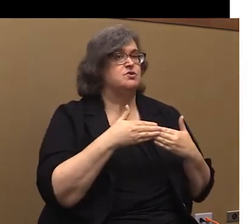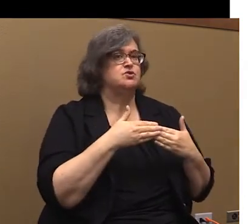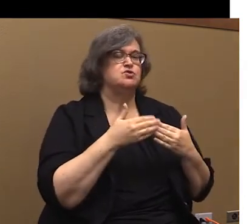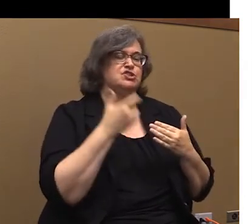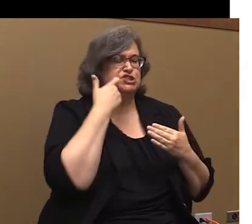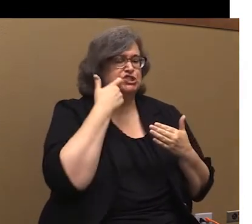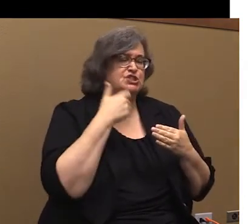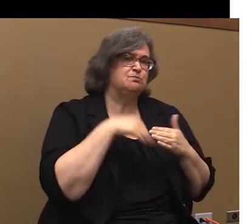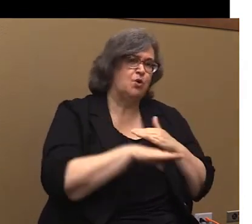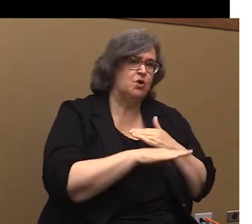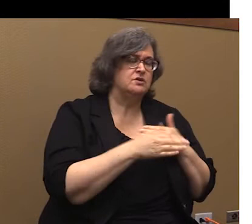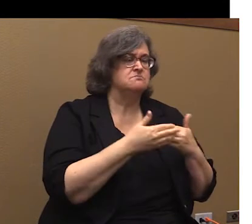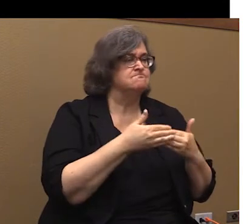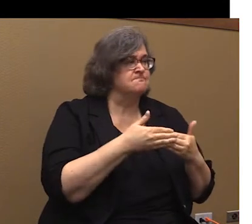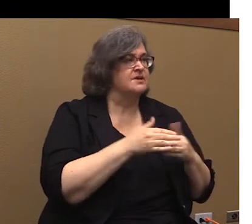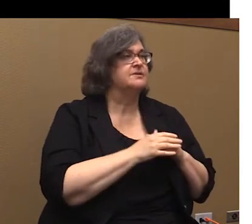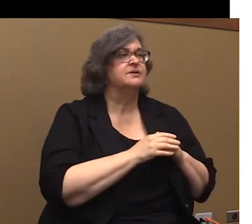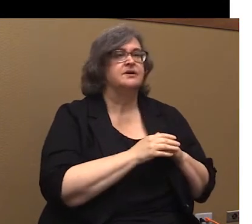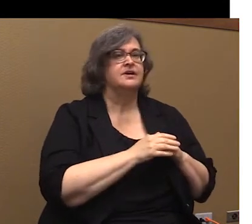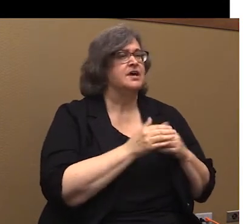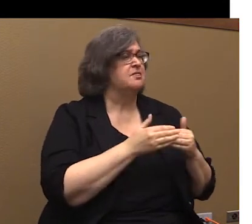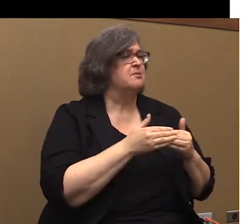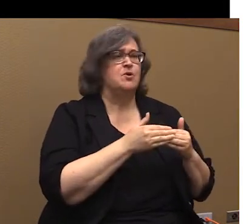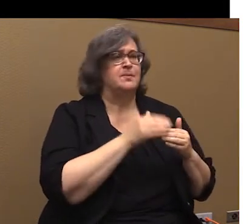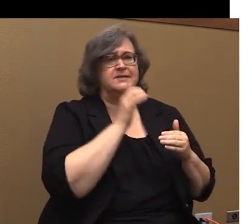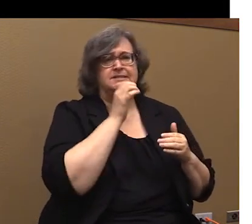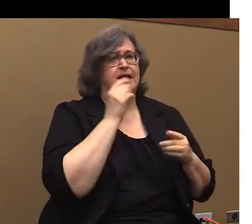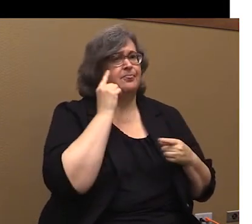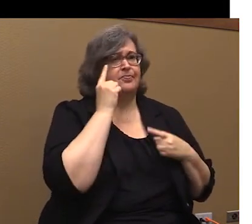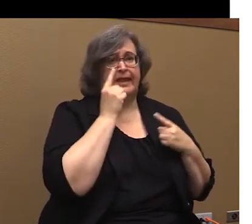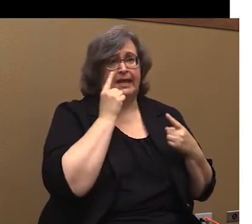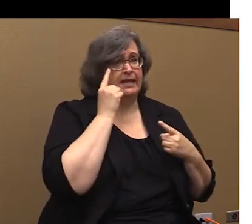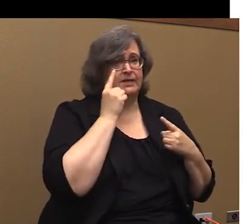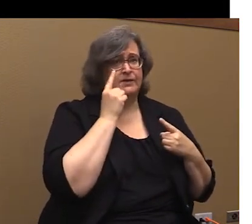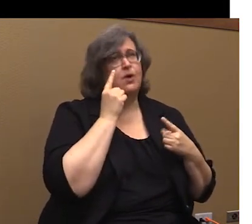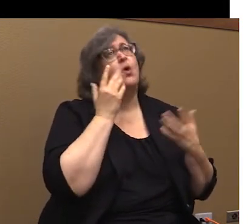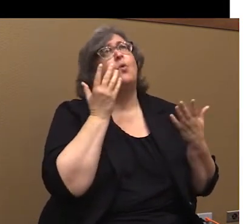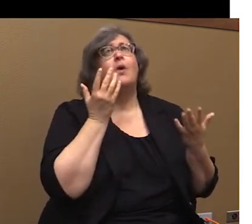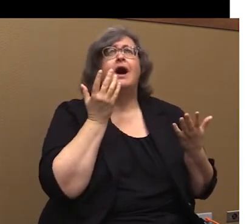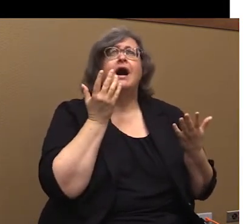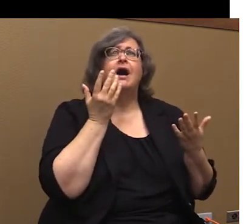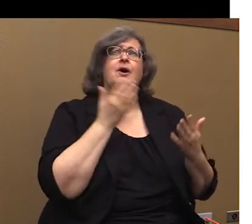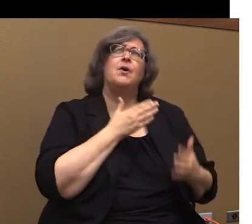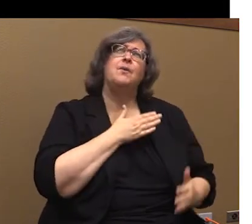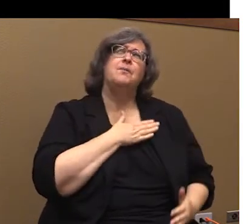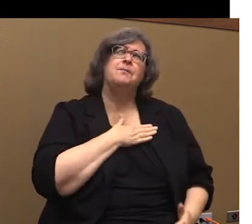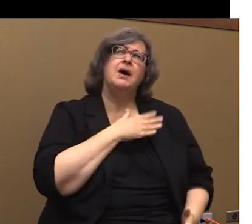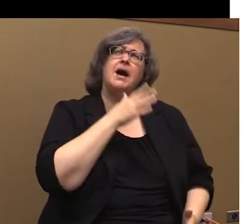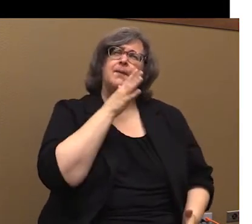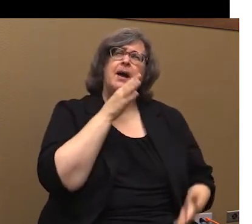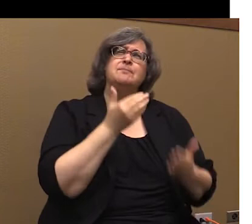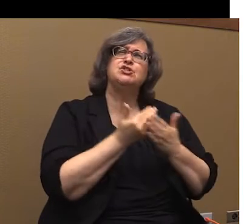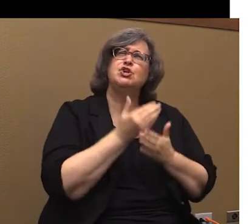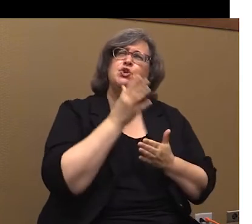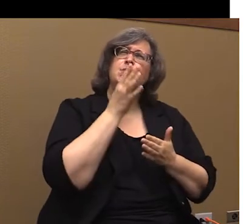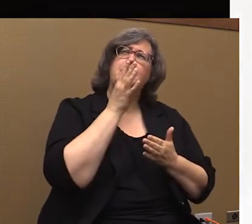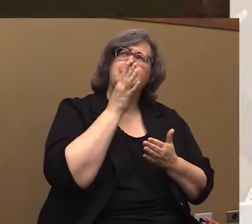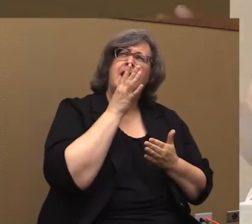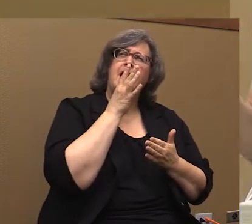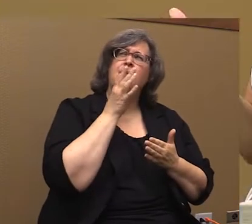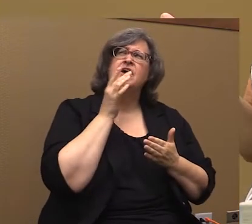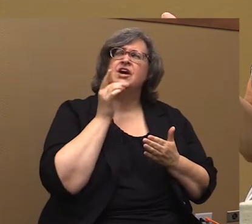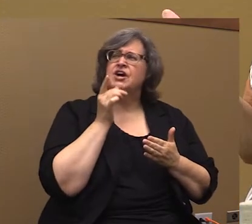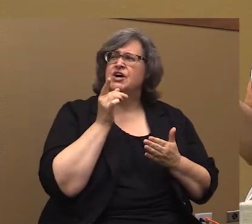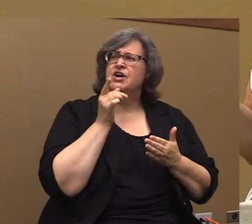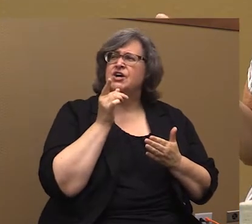have an infant, a newborn, that baby is not thinking, geez,